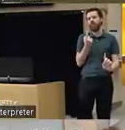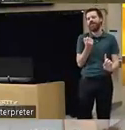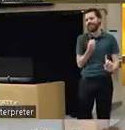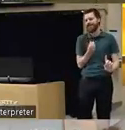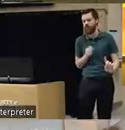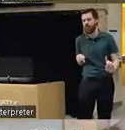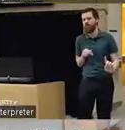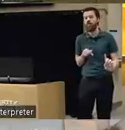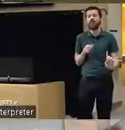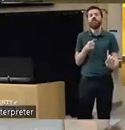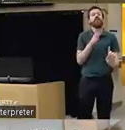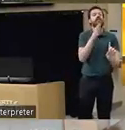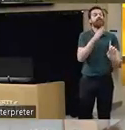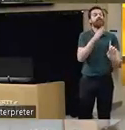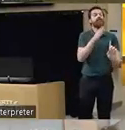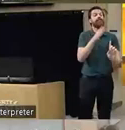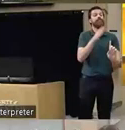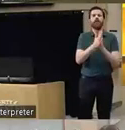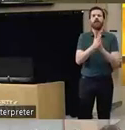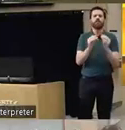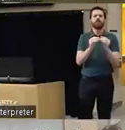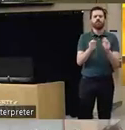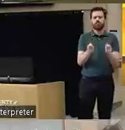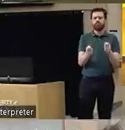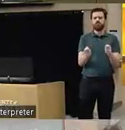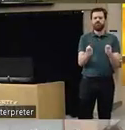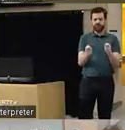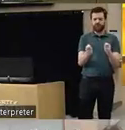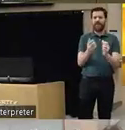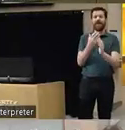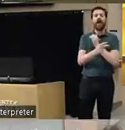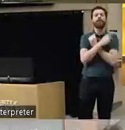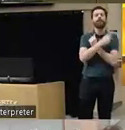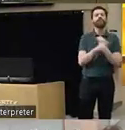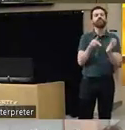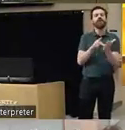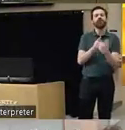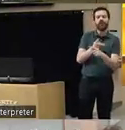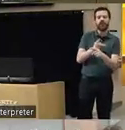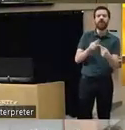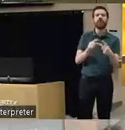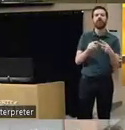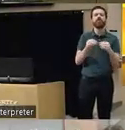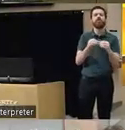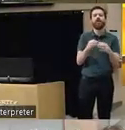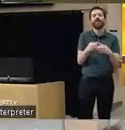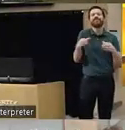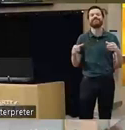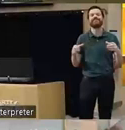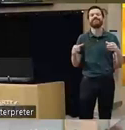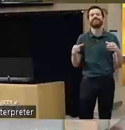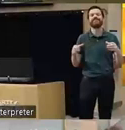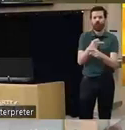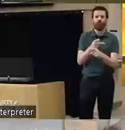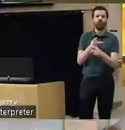a person who can essentially gatekeep outpatient psychiatry care and more extended psychiatry care. So